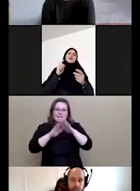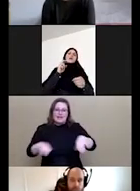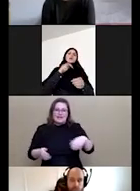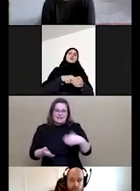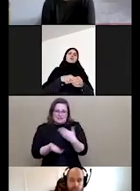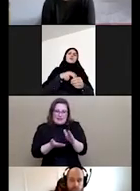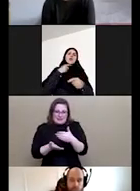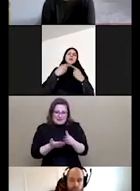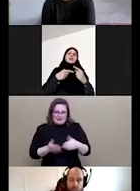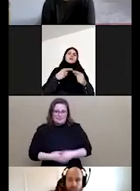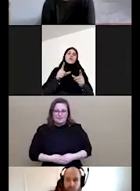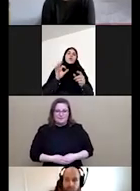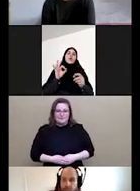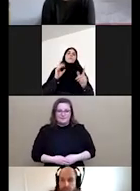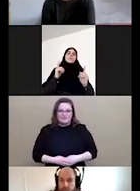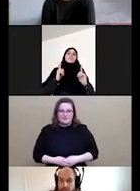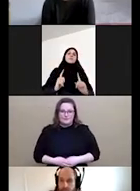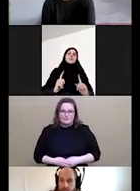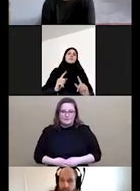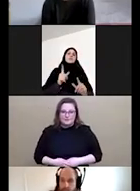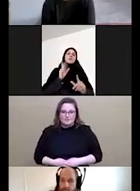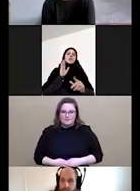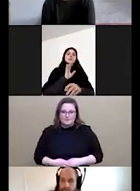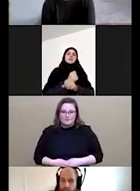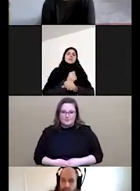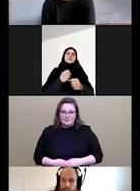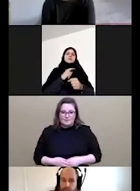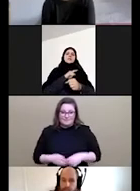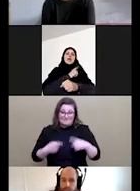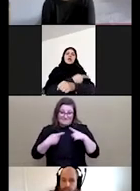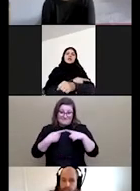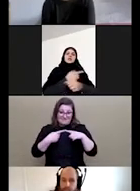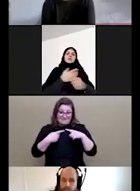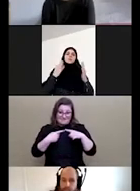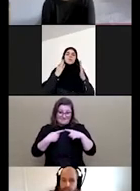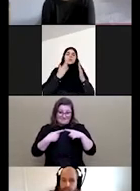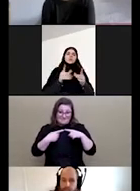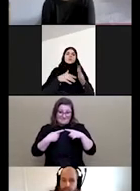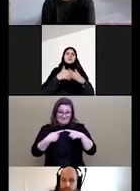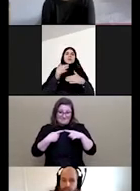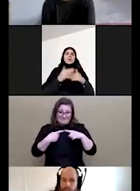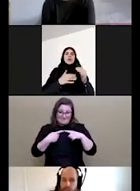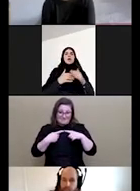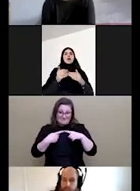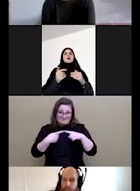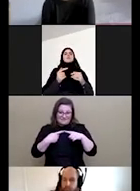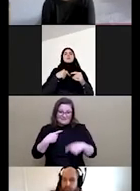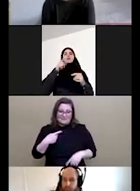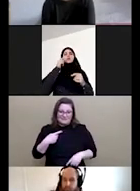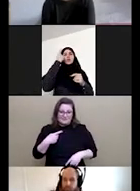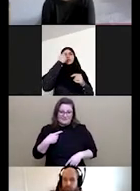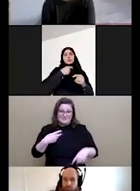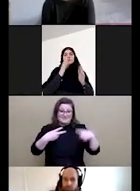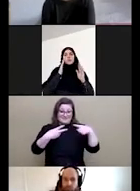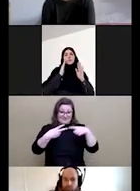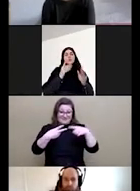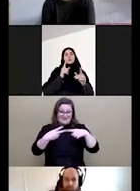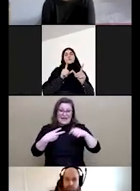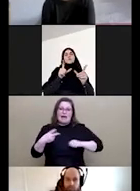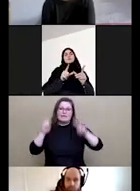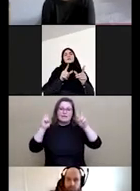on inter-ethnic trust building, universal human rights, justice and rule of law. Use best practices